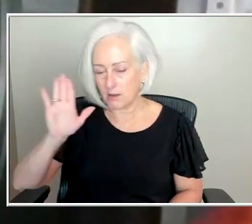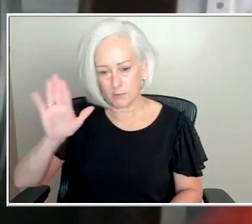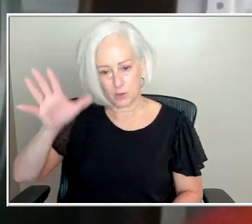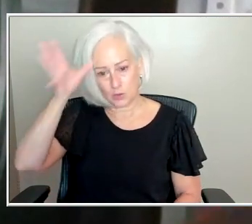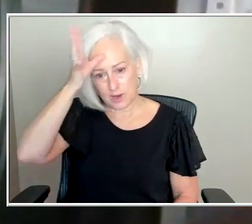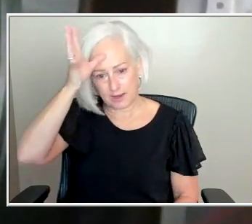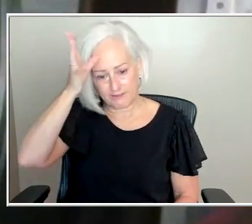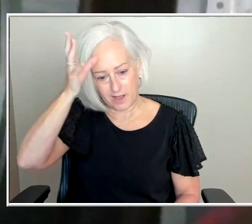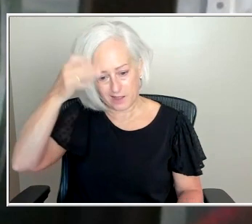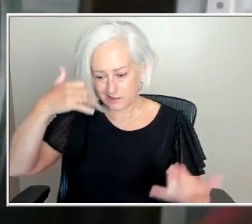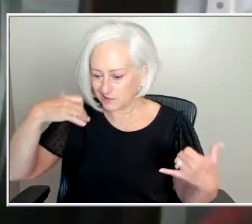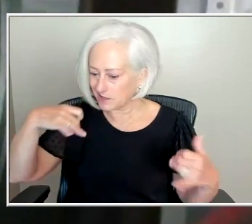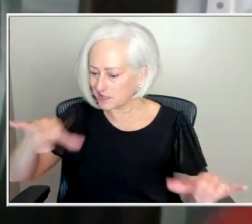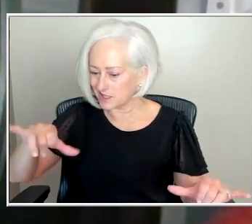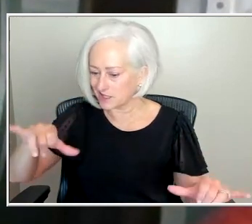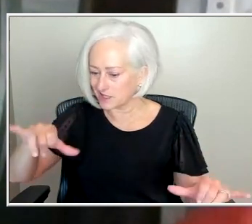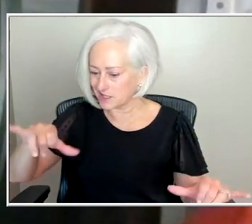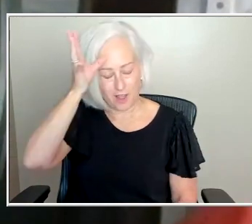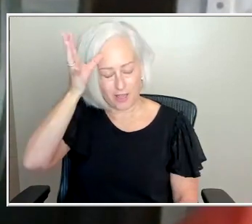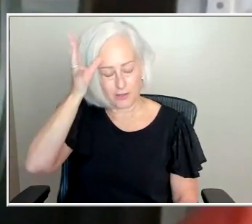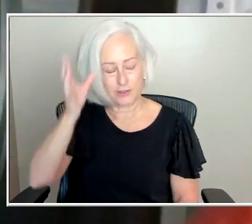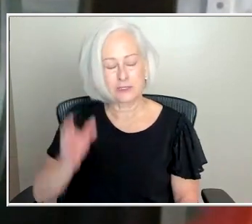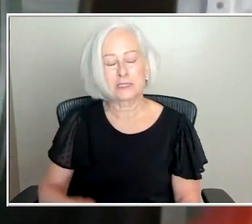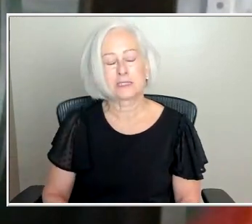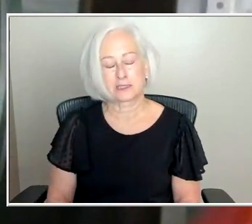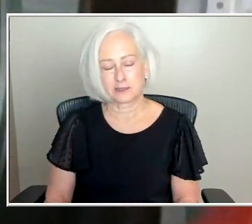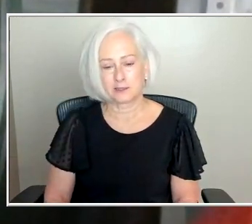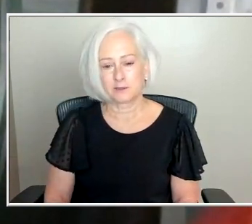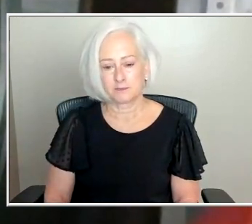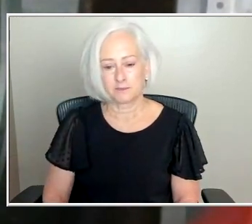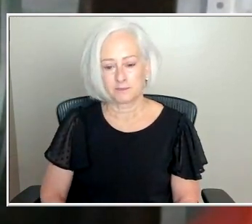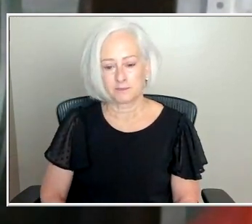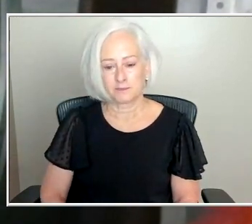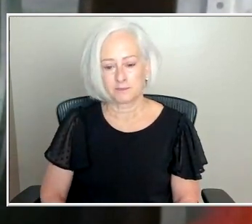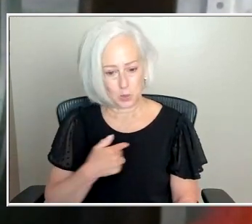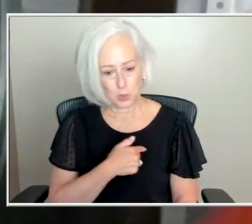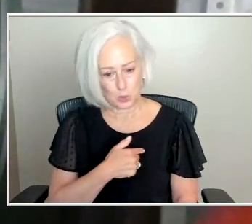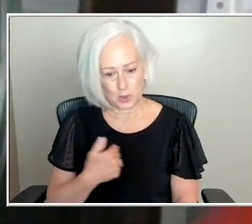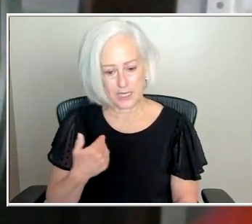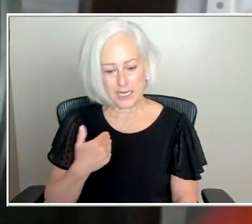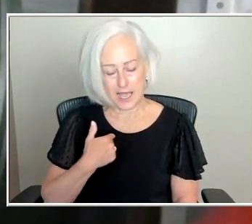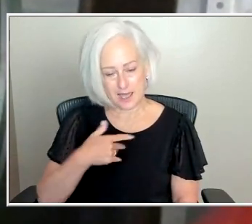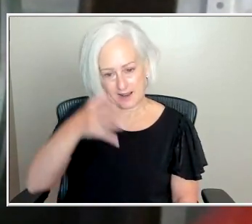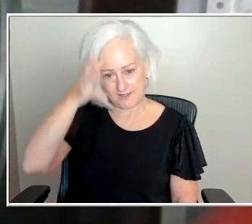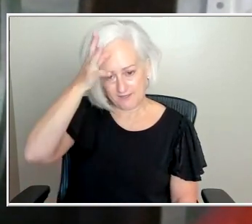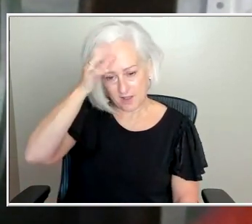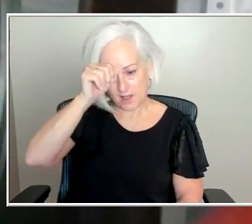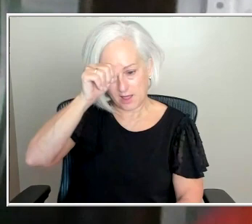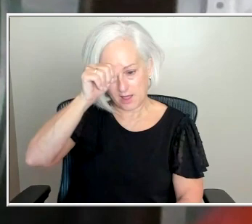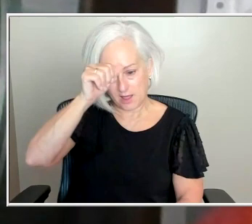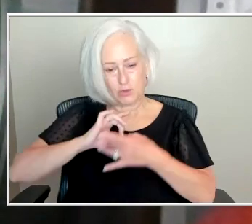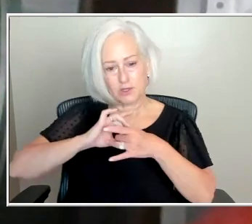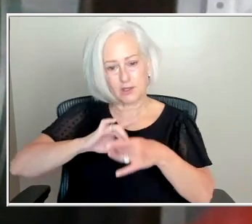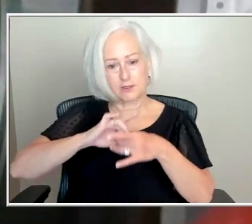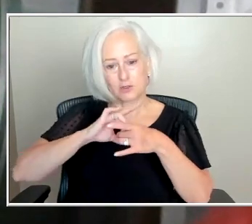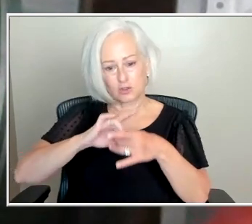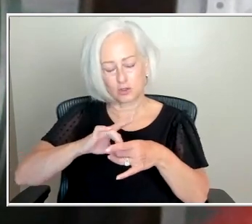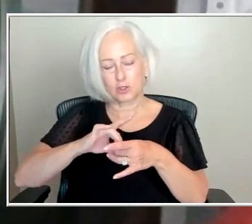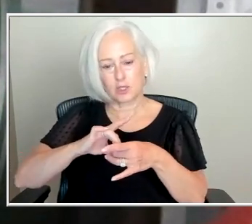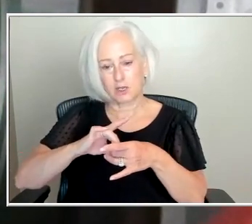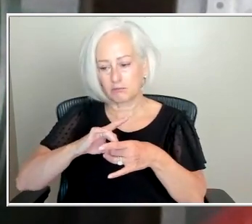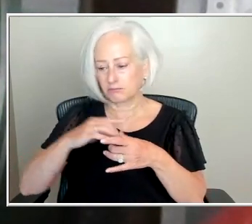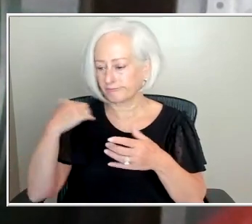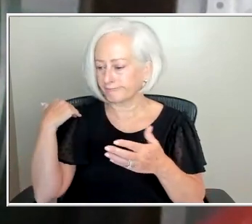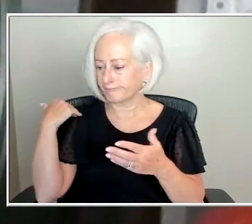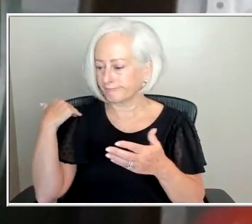He'll continue to be a great father. And we had this father-son relationship all the way up until I